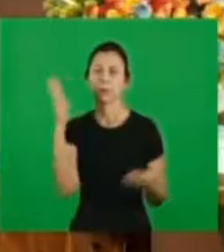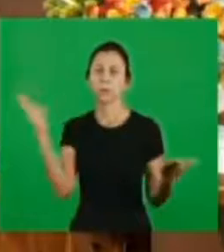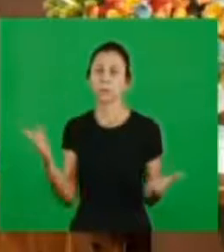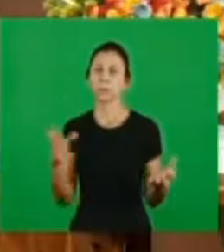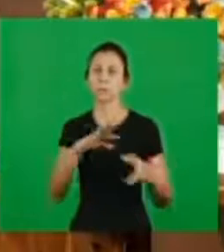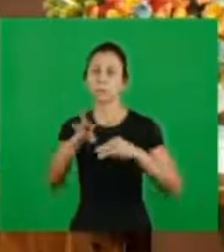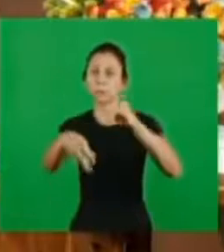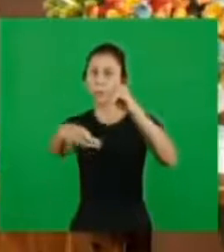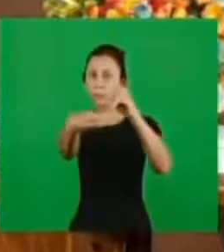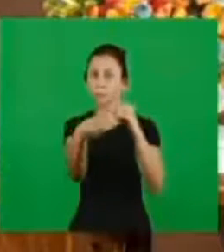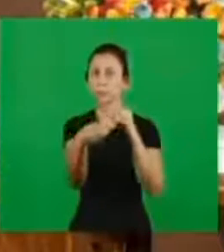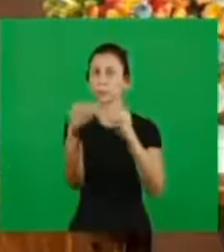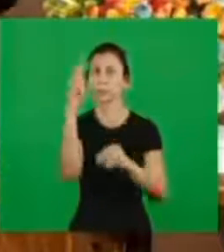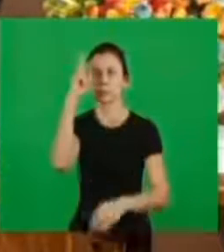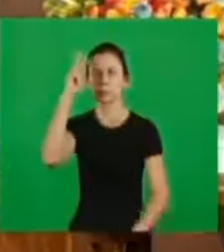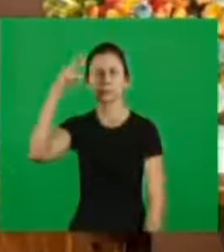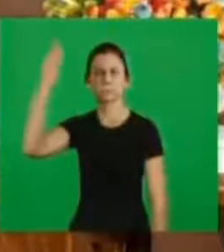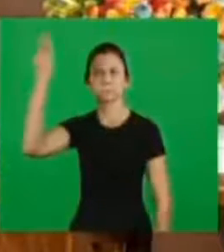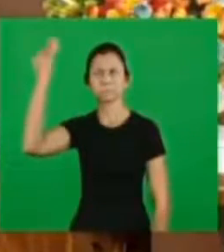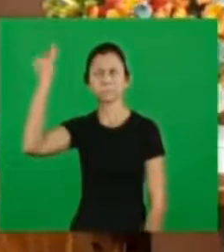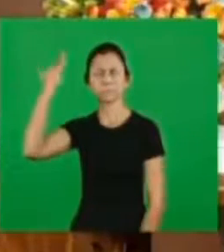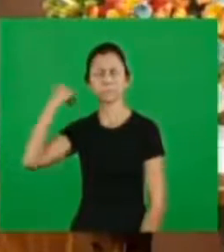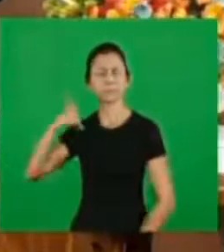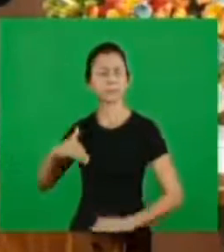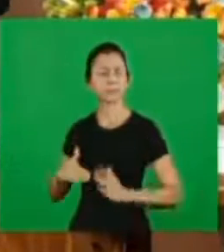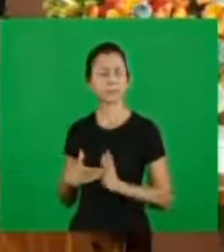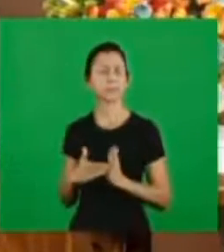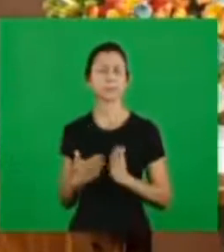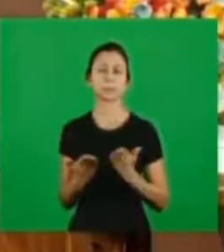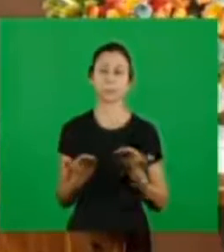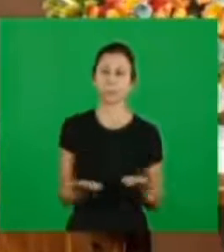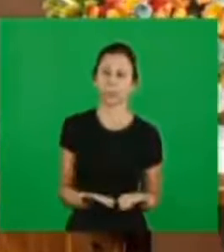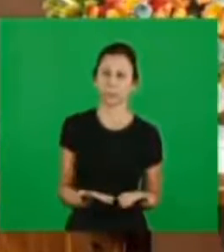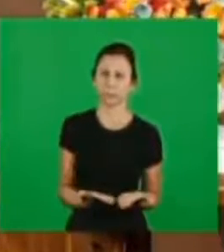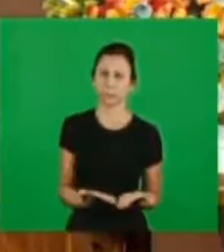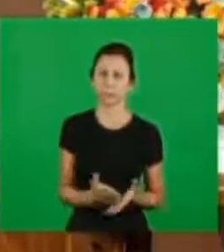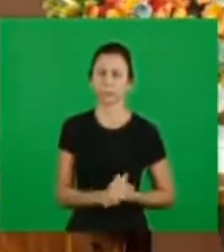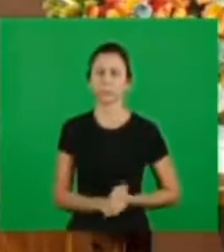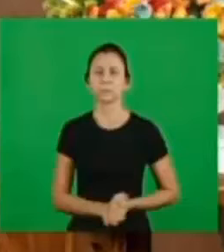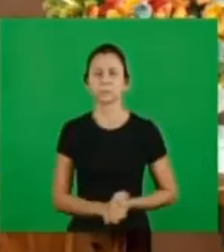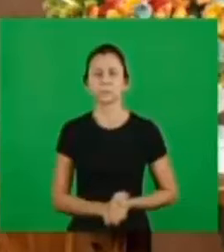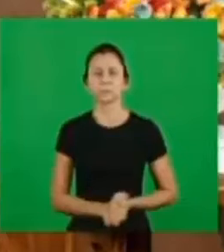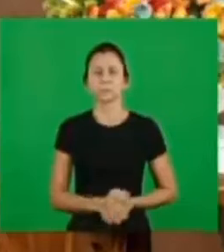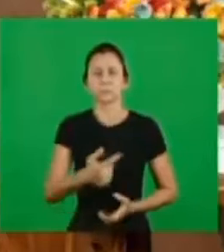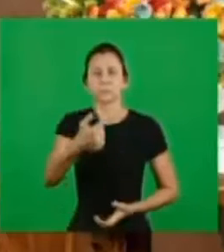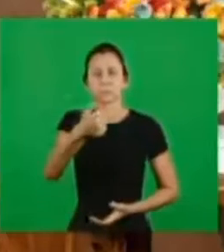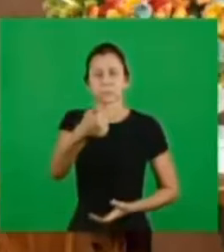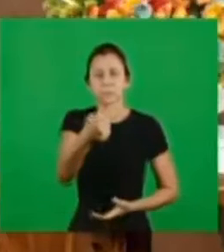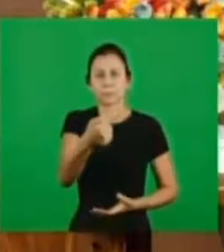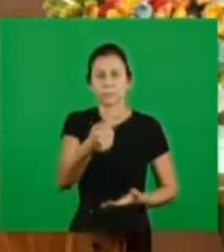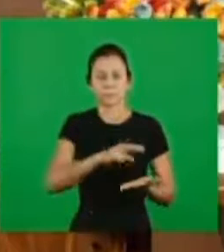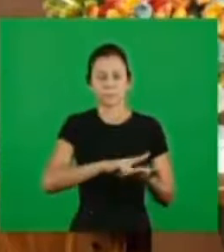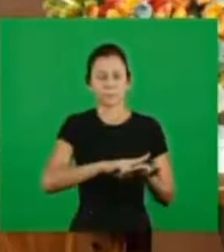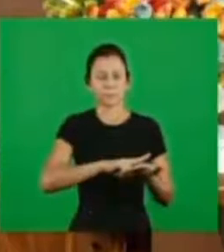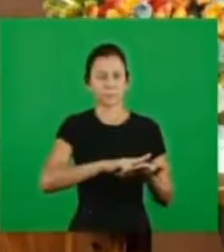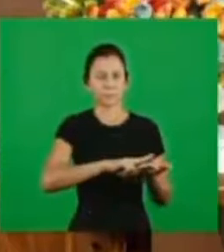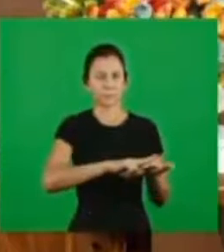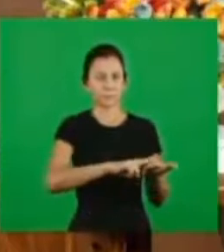a history that began from the valley. And we can see something that is interesting. The letters, the seven